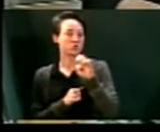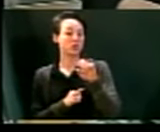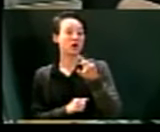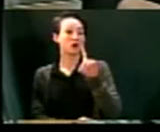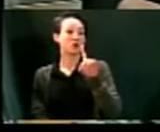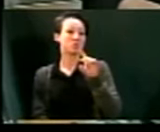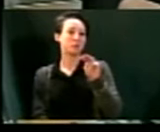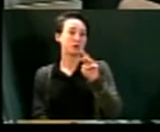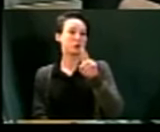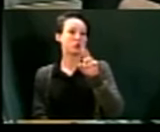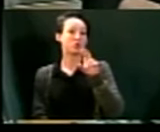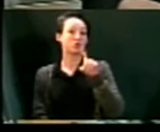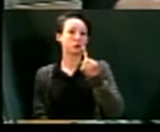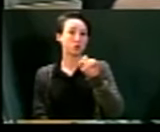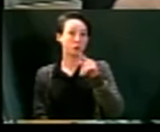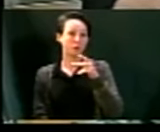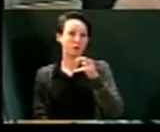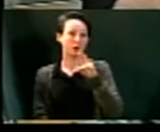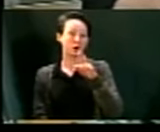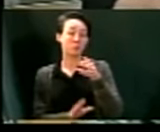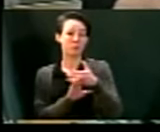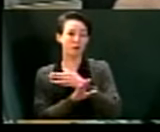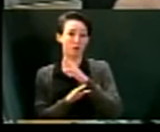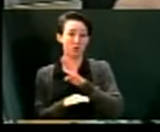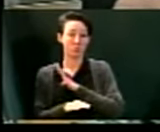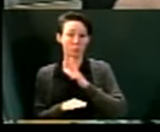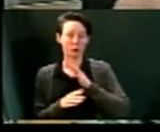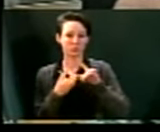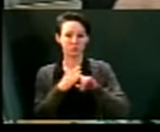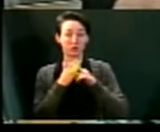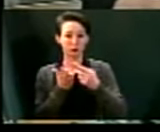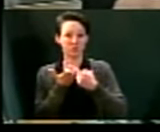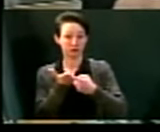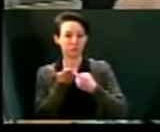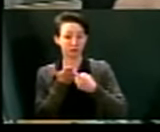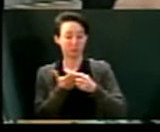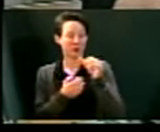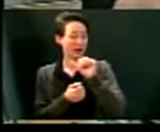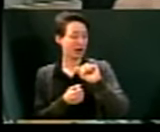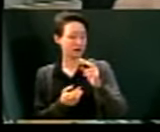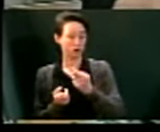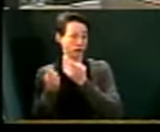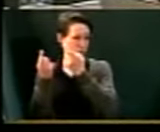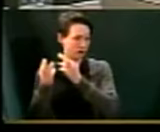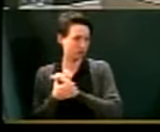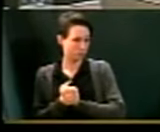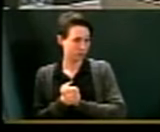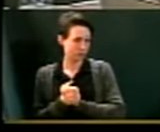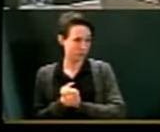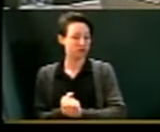board begins to discuss it, do you have any recommendations on that or any opinion?